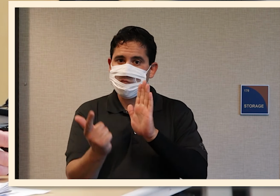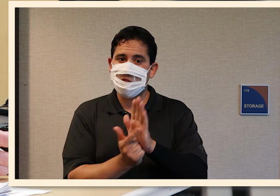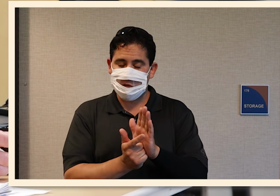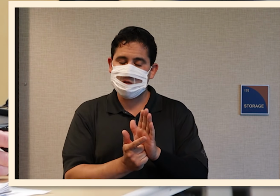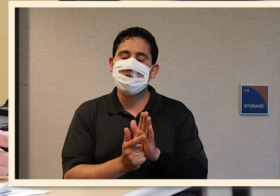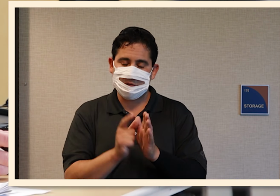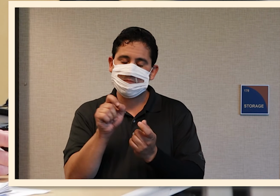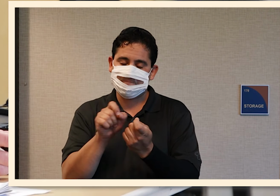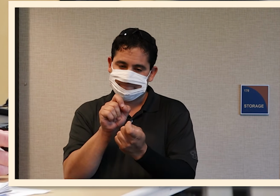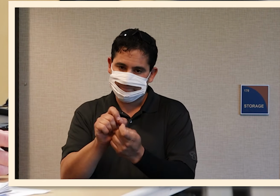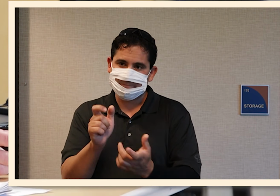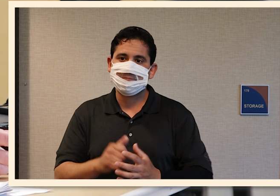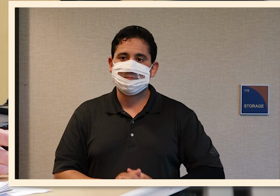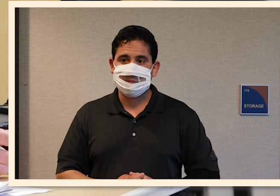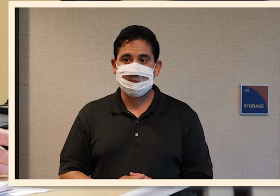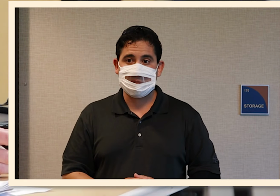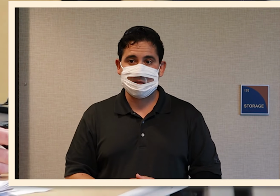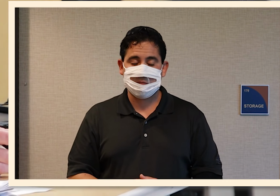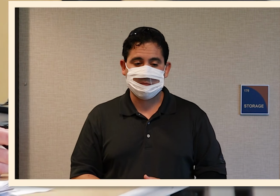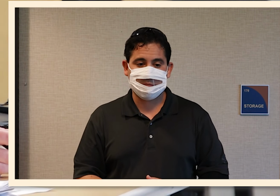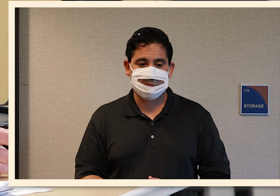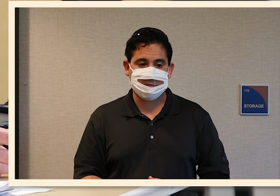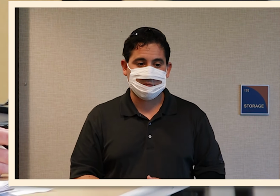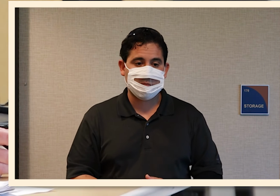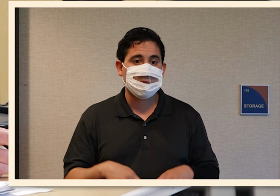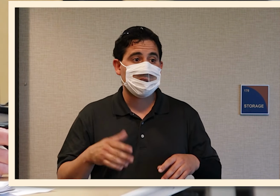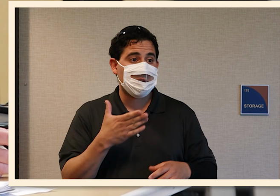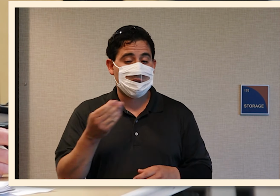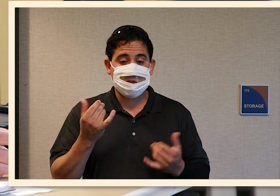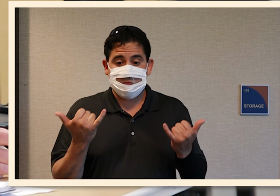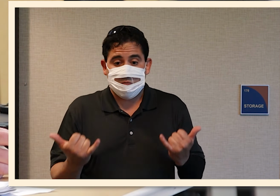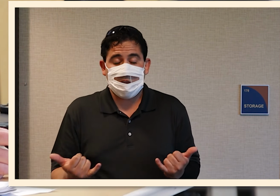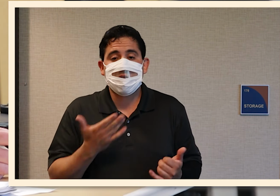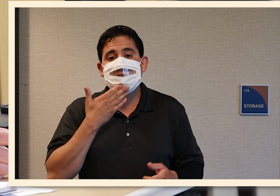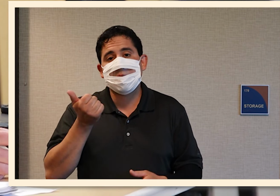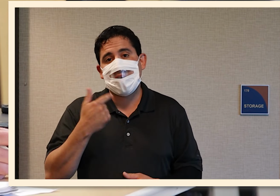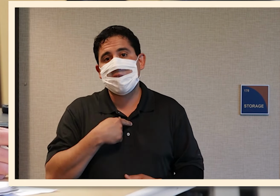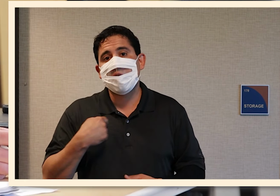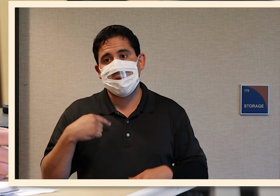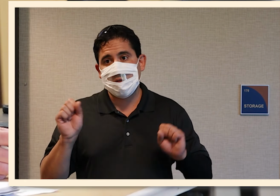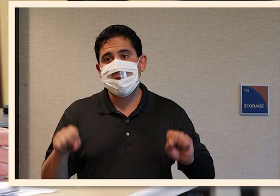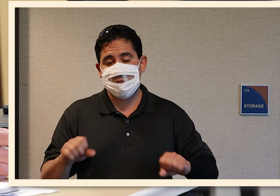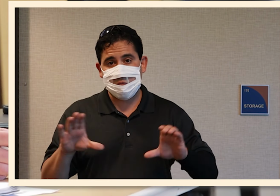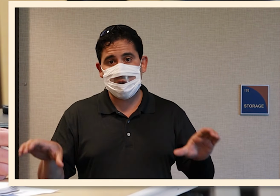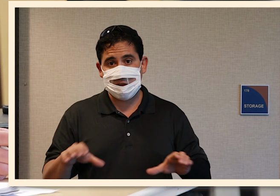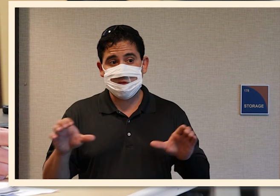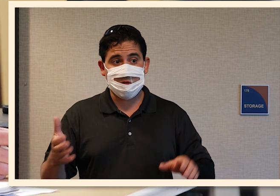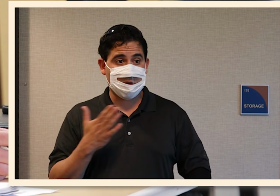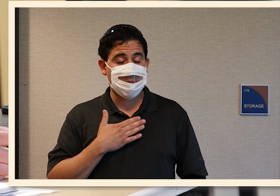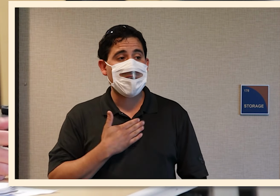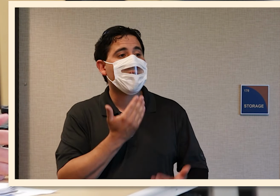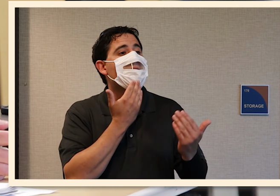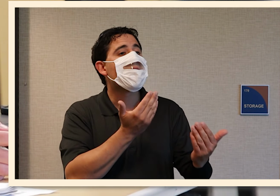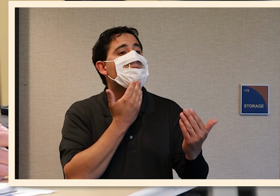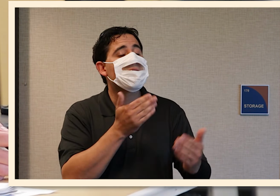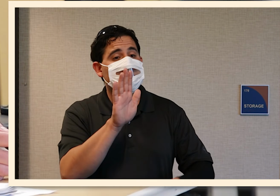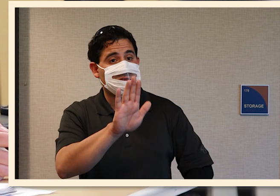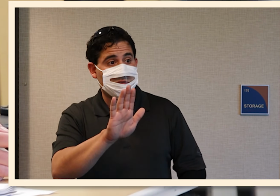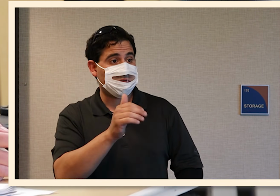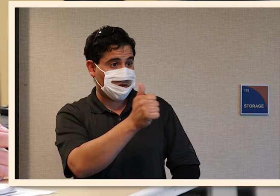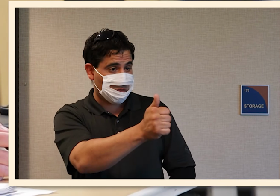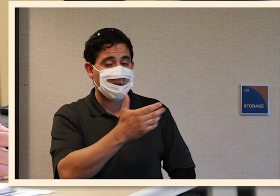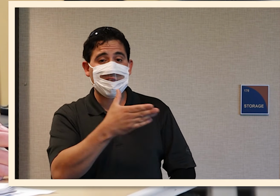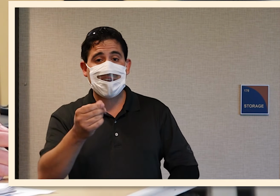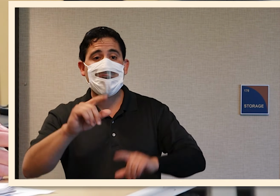the best that we can do at this point. So my thanks goes out to you and your group for the hard work you've